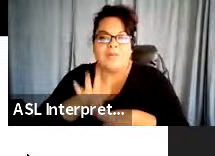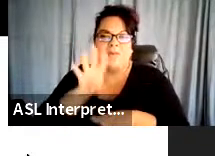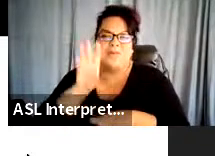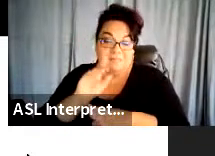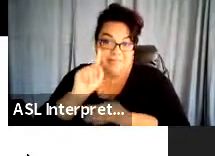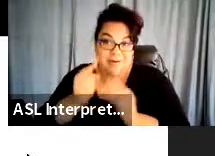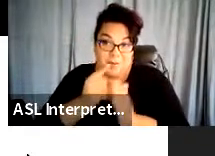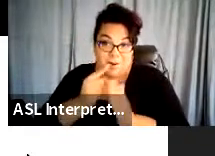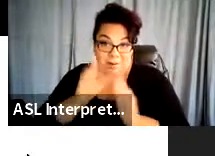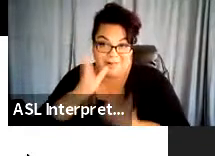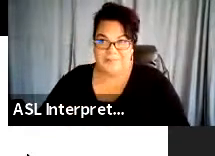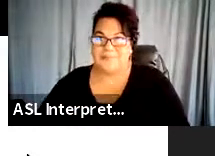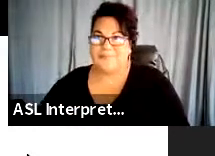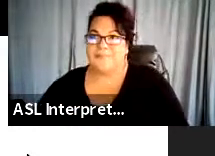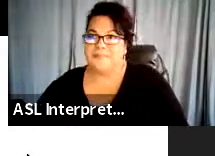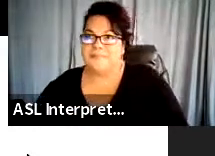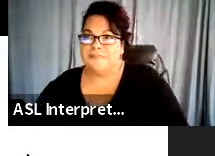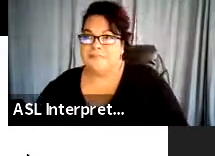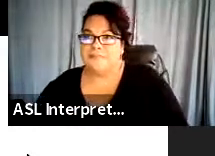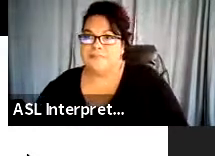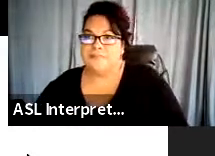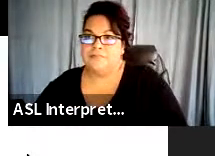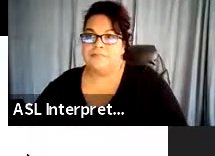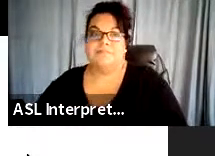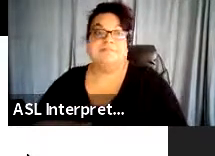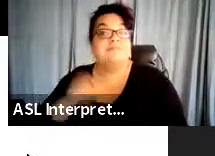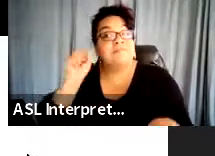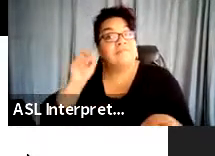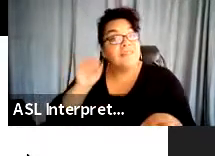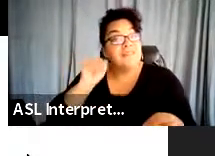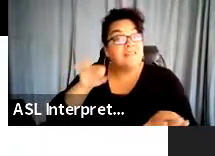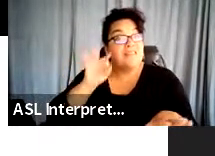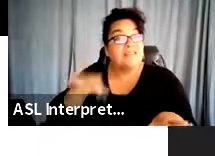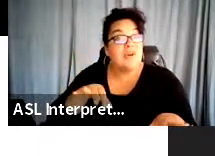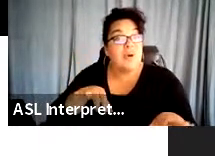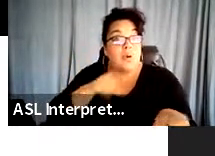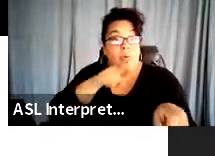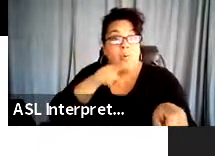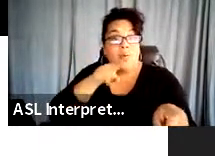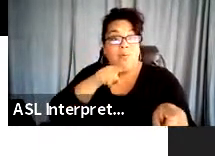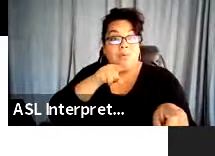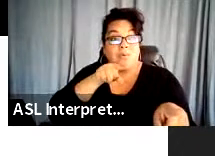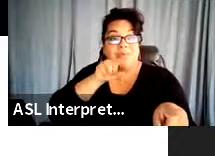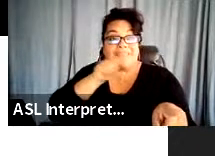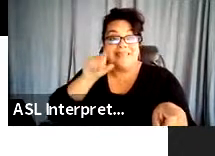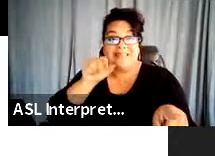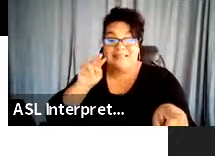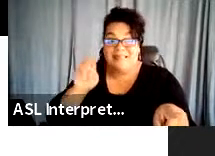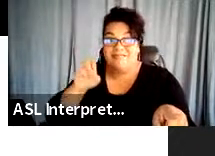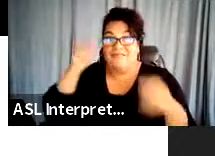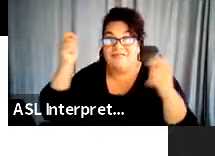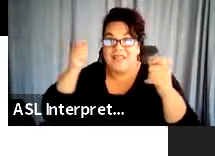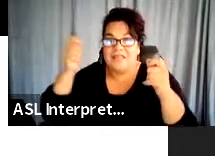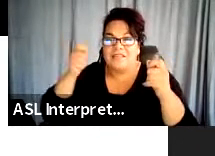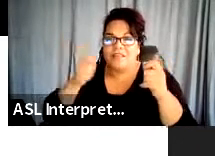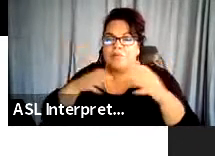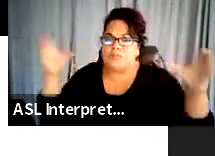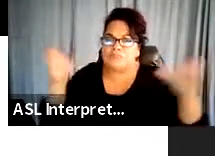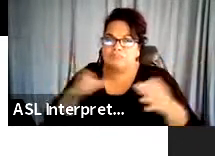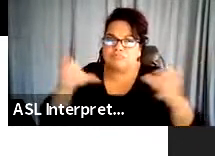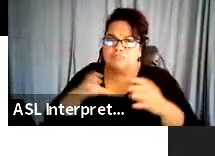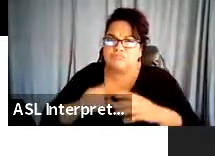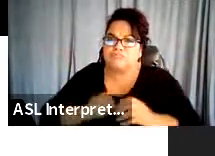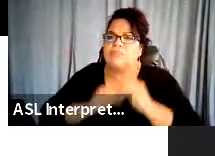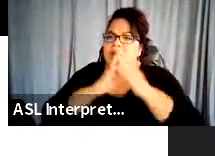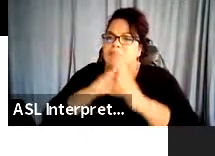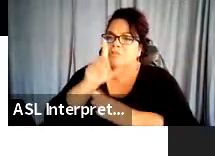San Francisco Zinefest was founded in 2001 as a gathering place for writers and artists